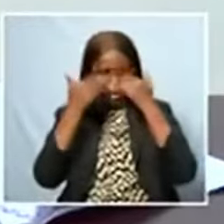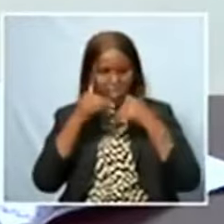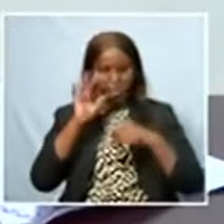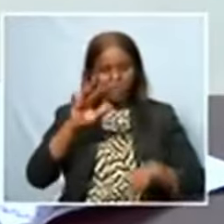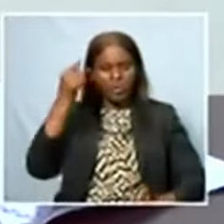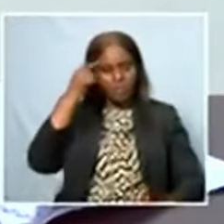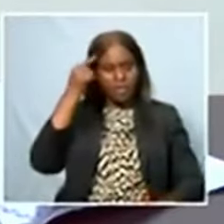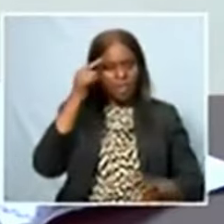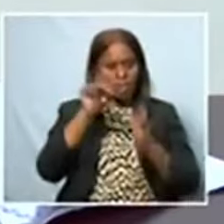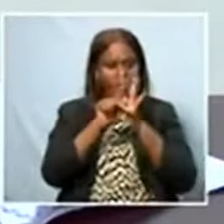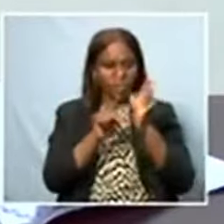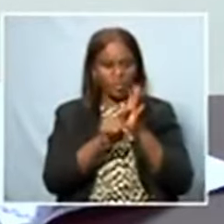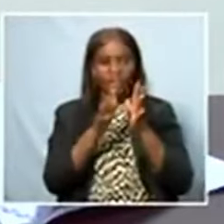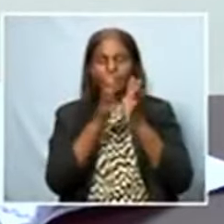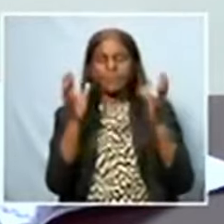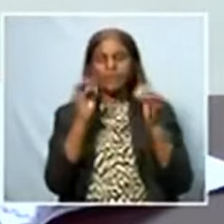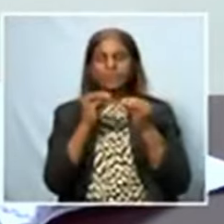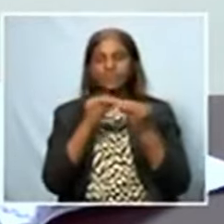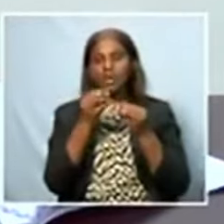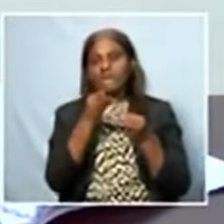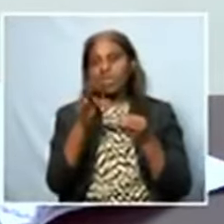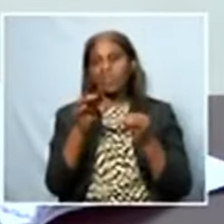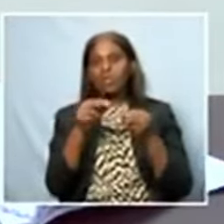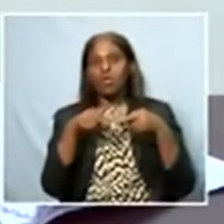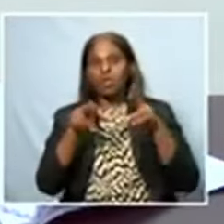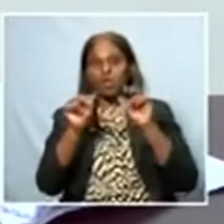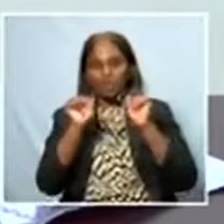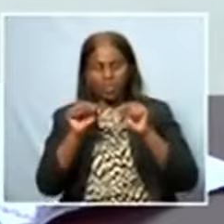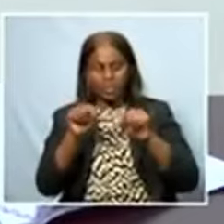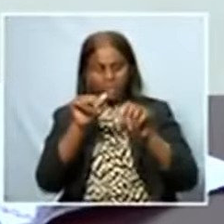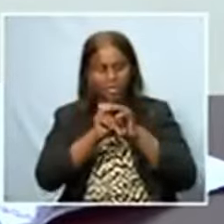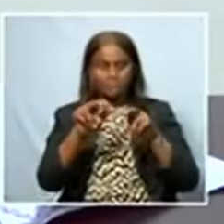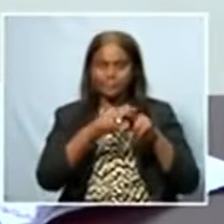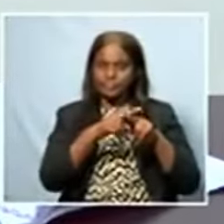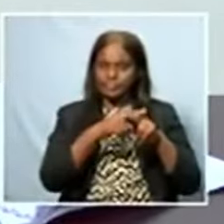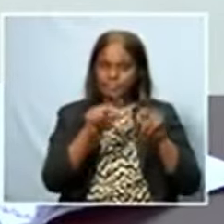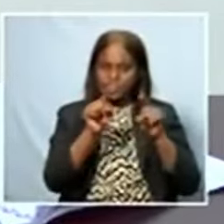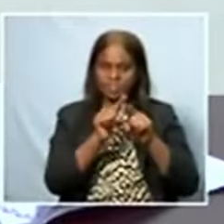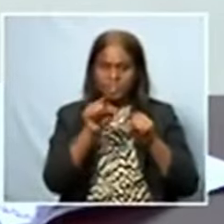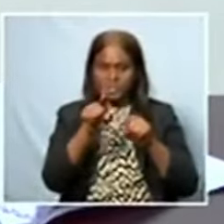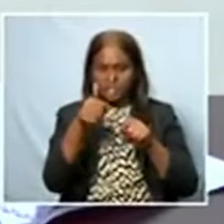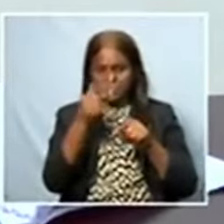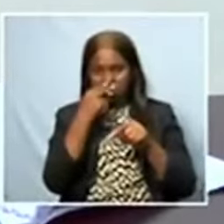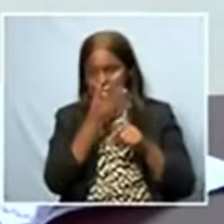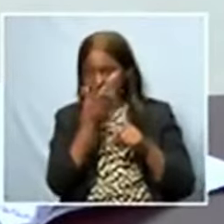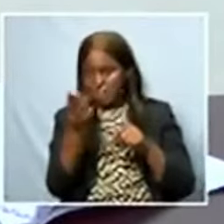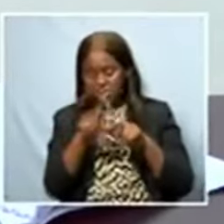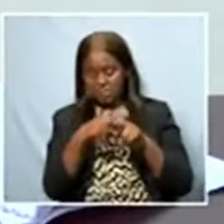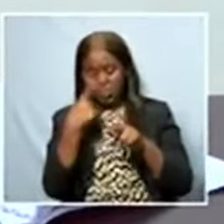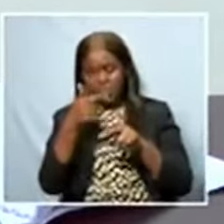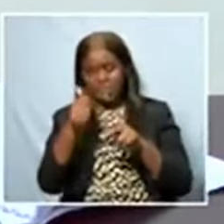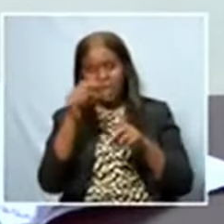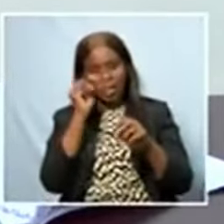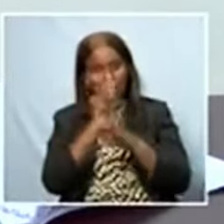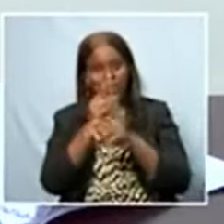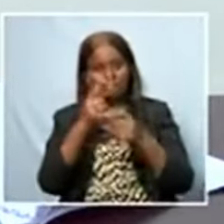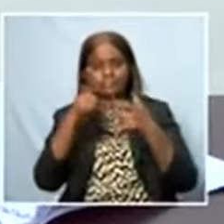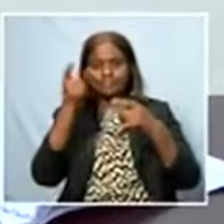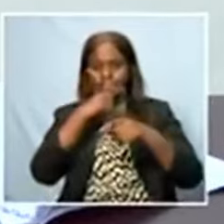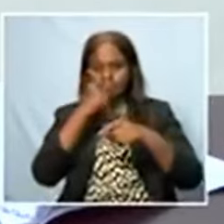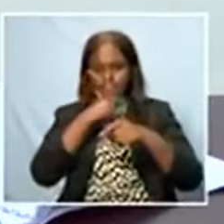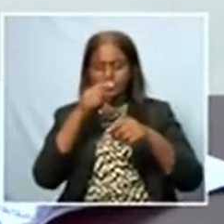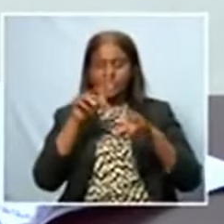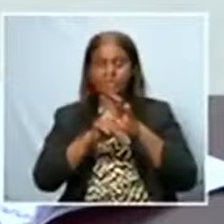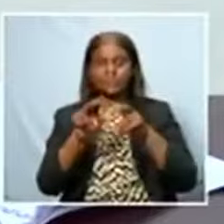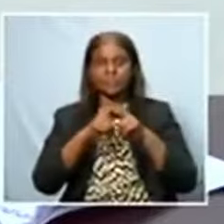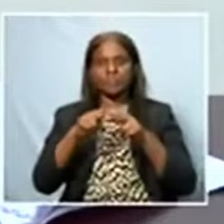policy is to take as much traffic off the roads as possible onto the rail. And then when you look at the rail, who is willing to invest huge amounts into the